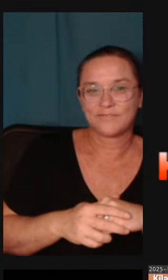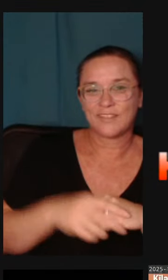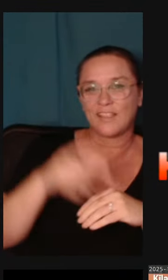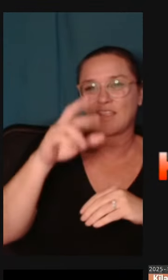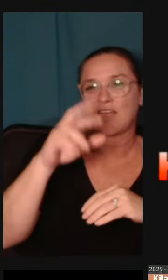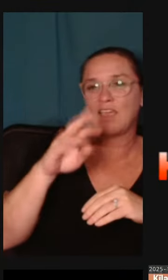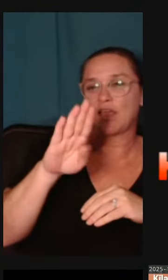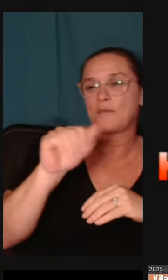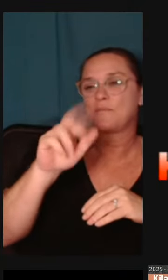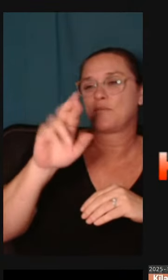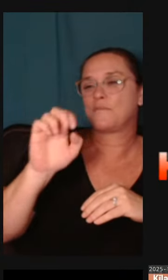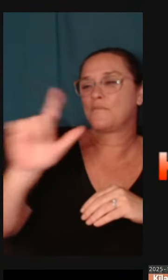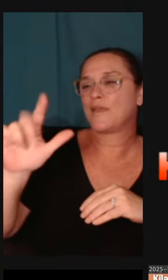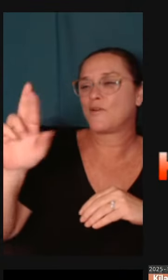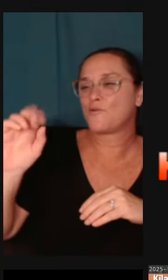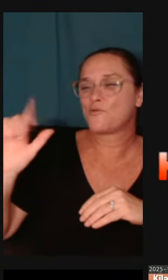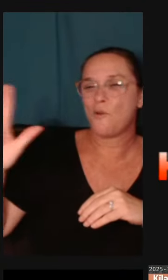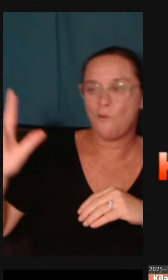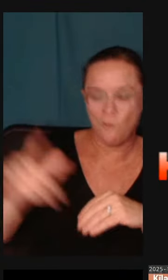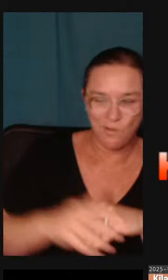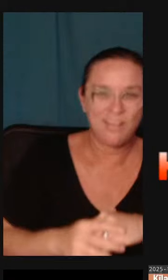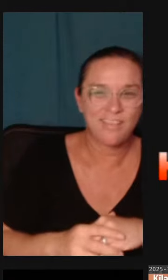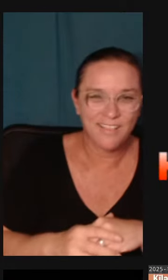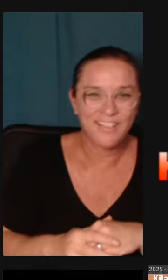barrel roll, exactly what he did.